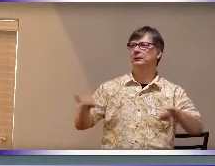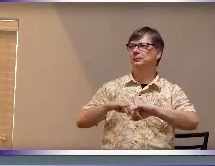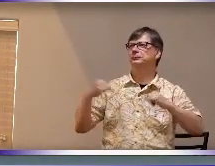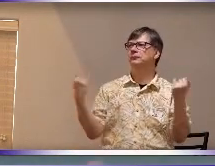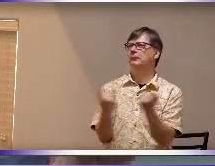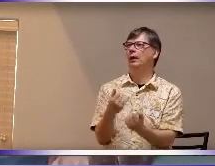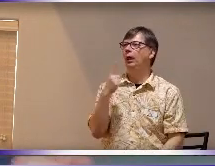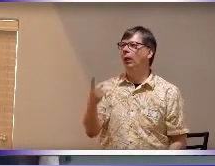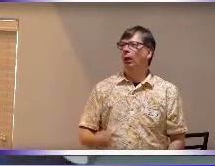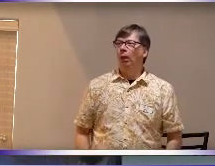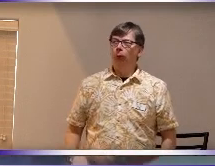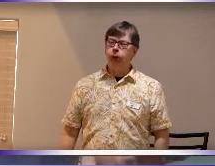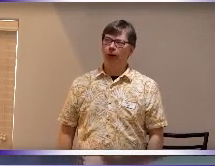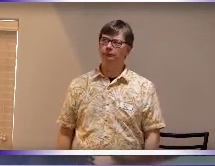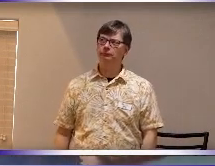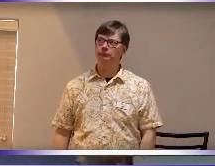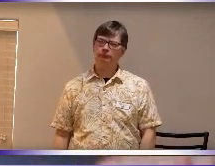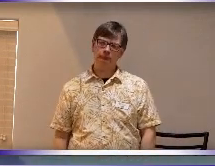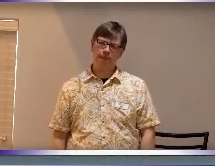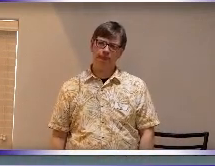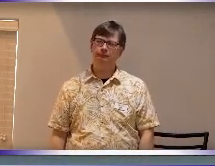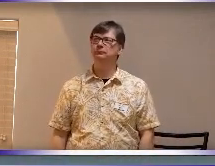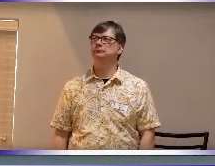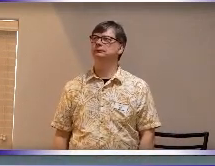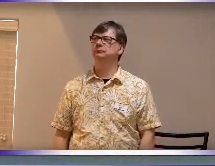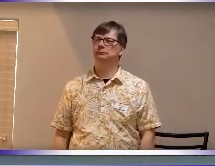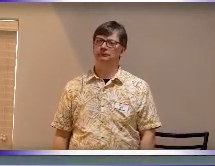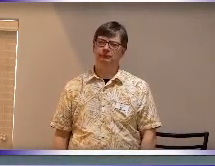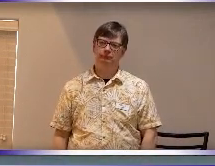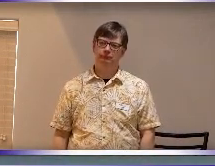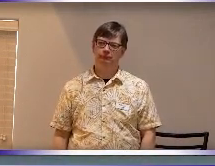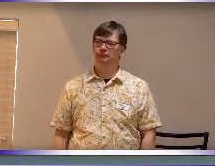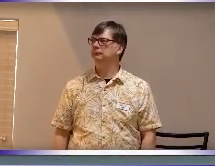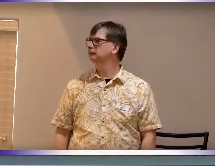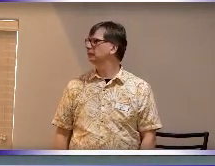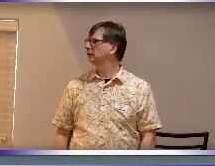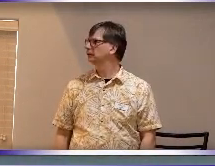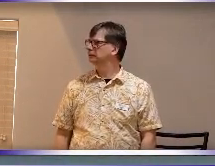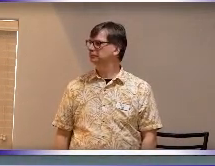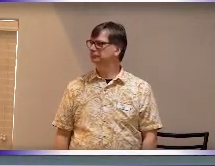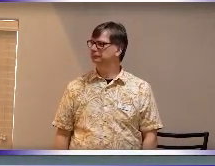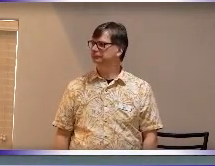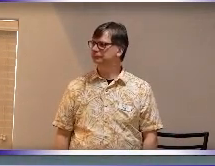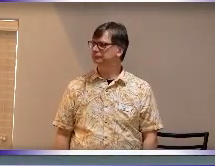60s. Okay, so now there's temporal thinking going on.